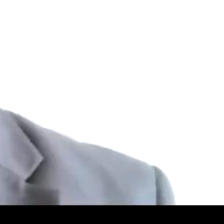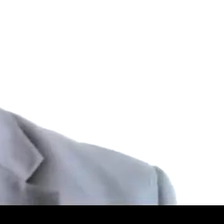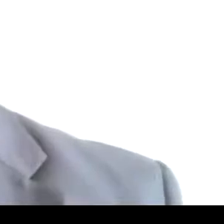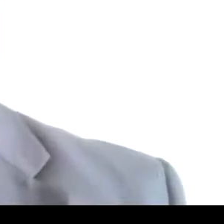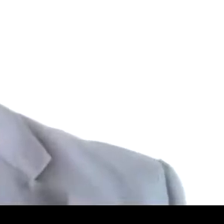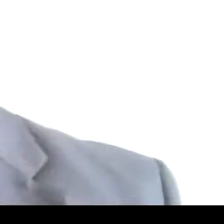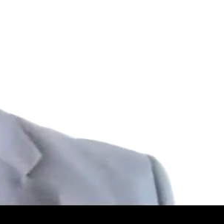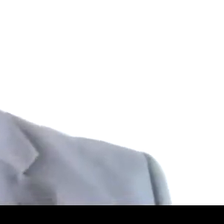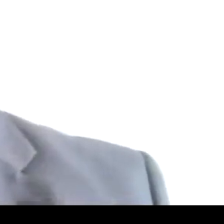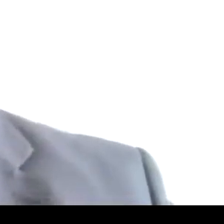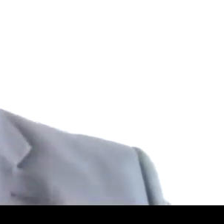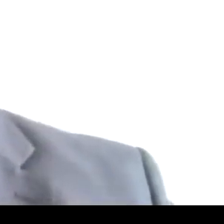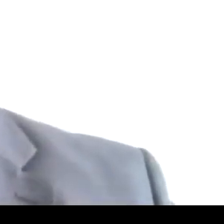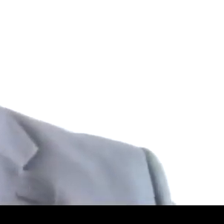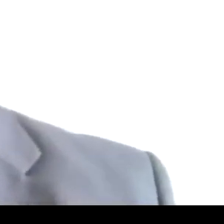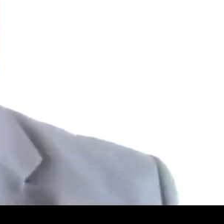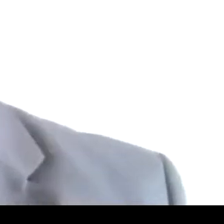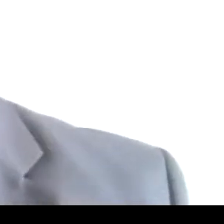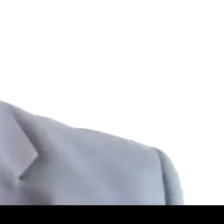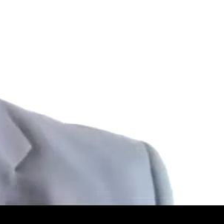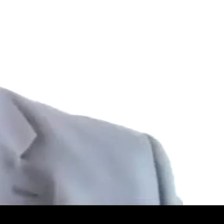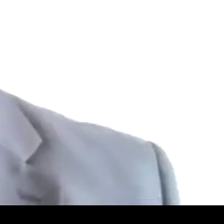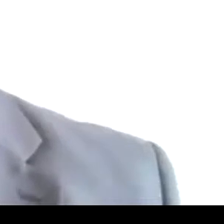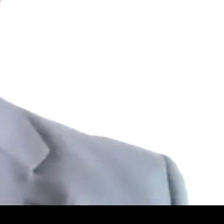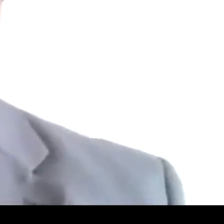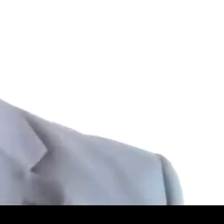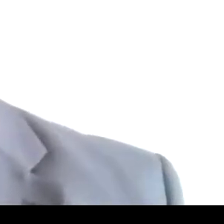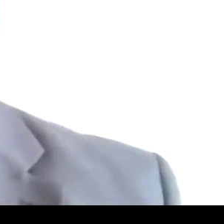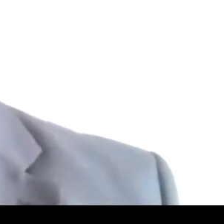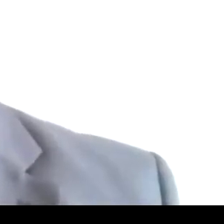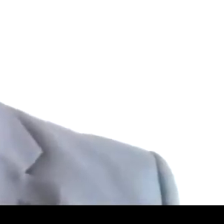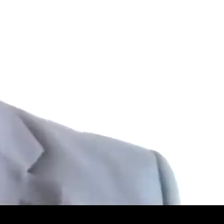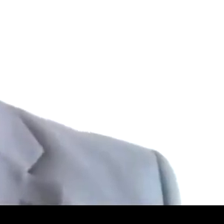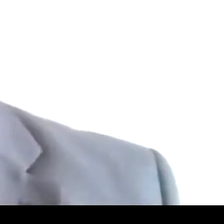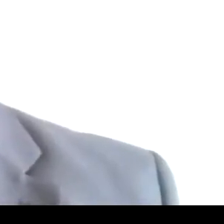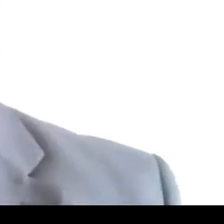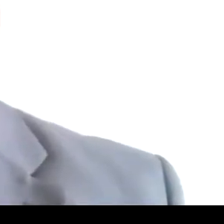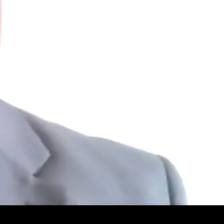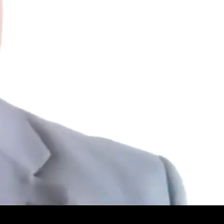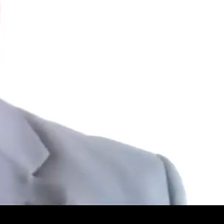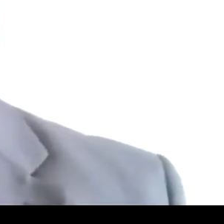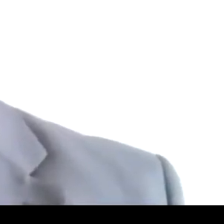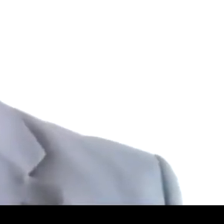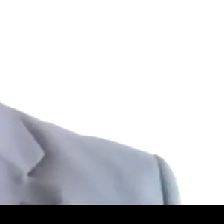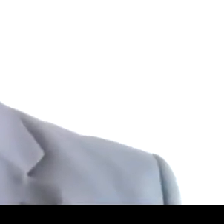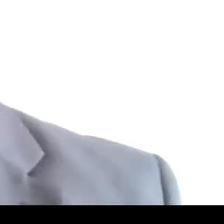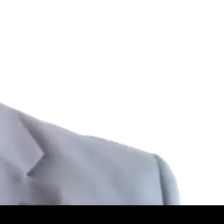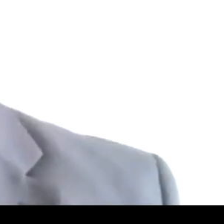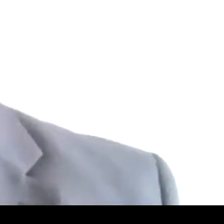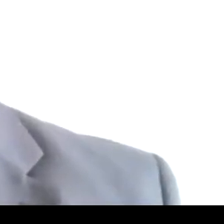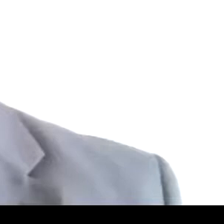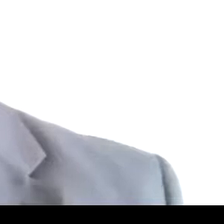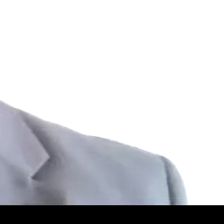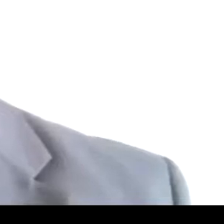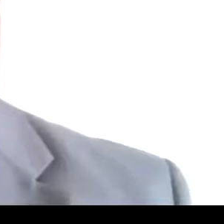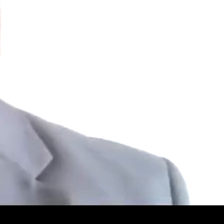also they can continue to attract more individuals who